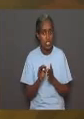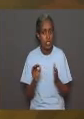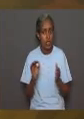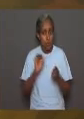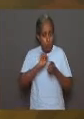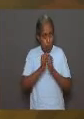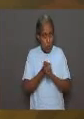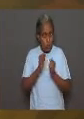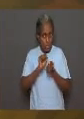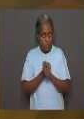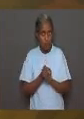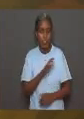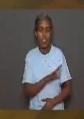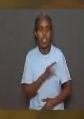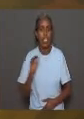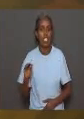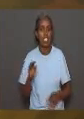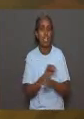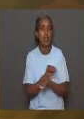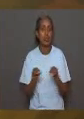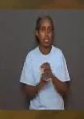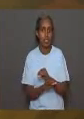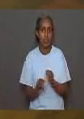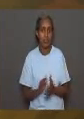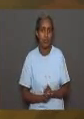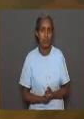commutative and associative.